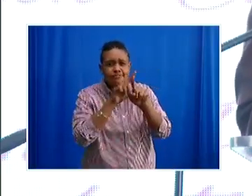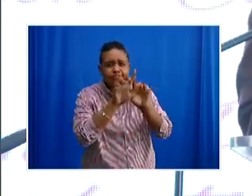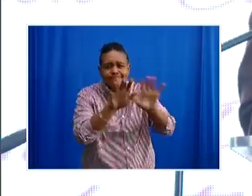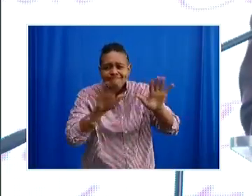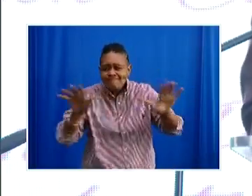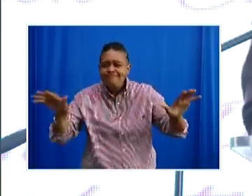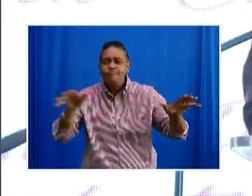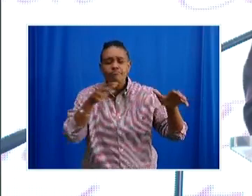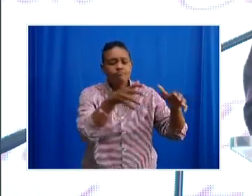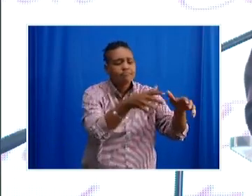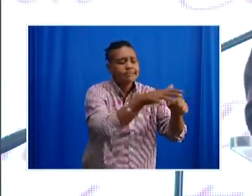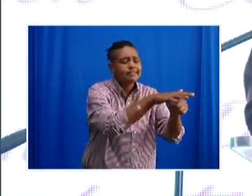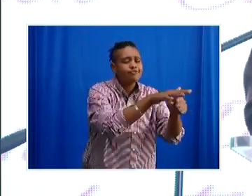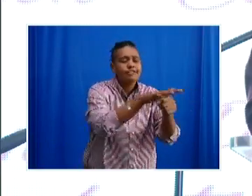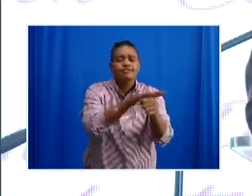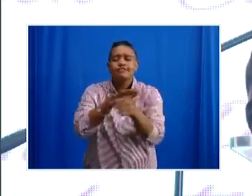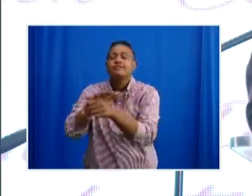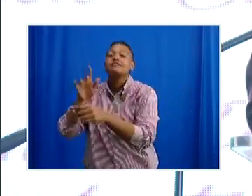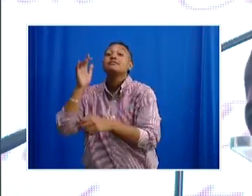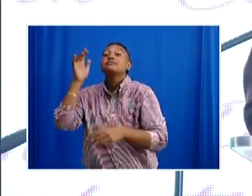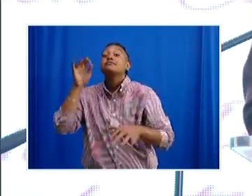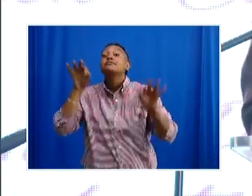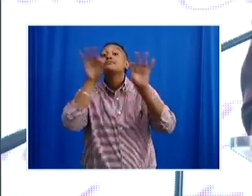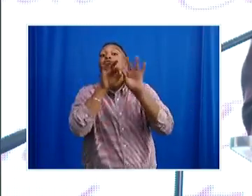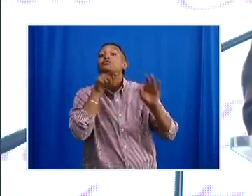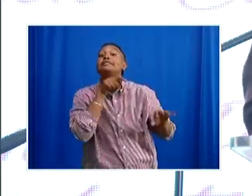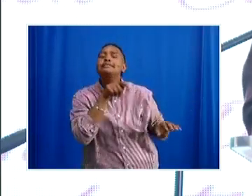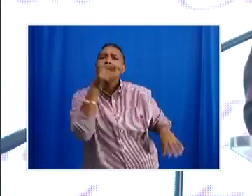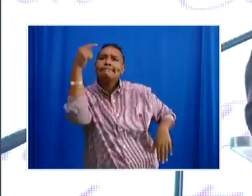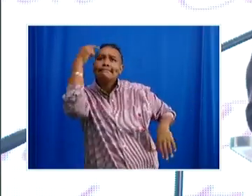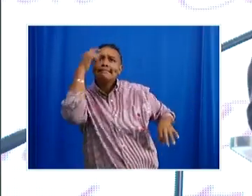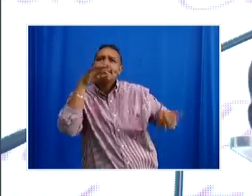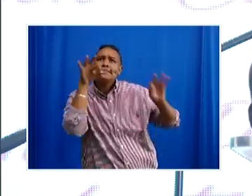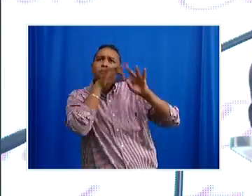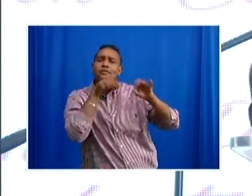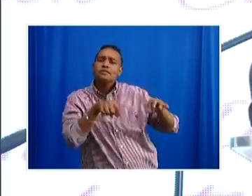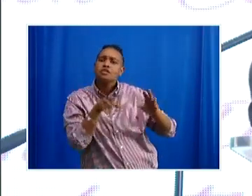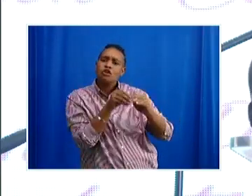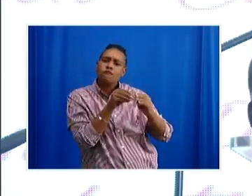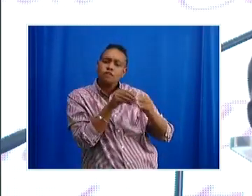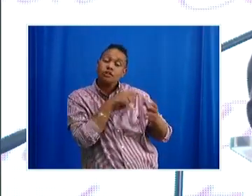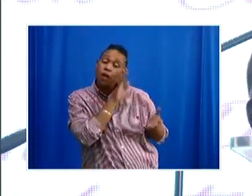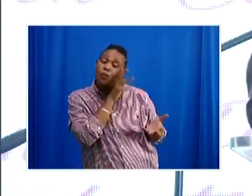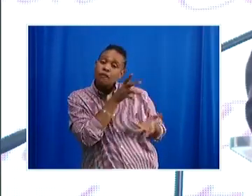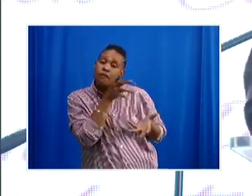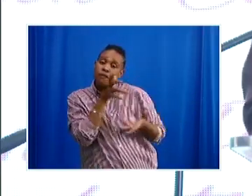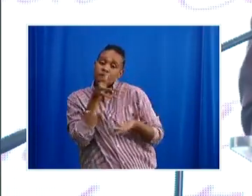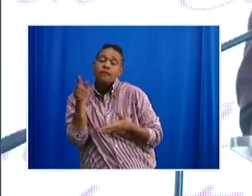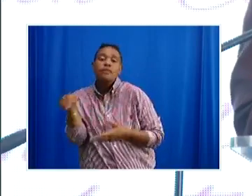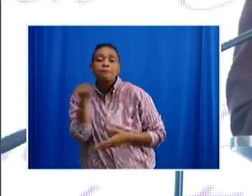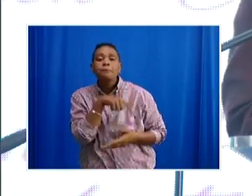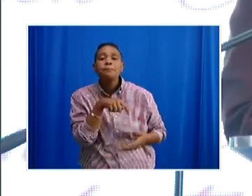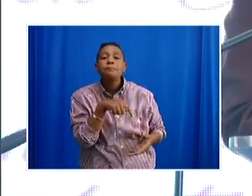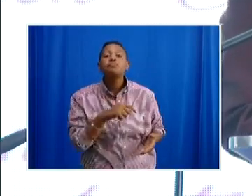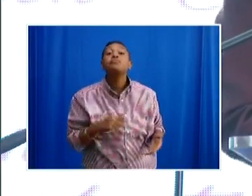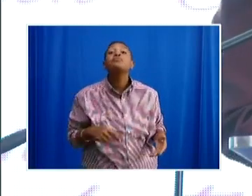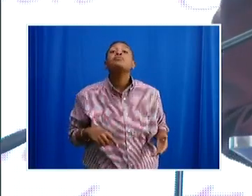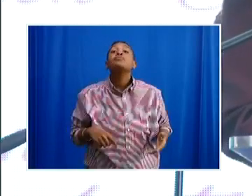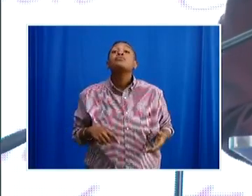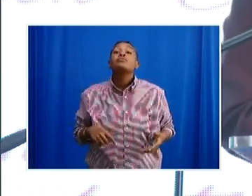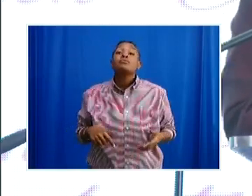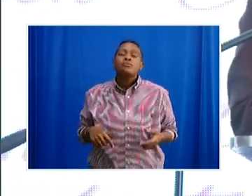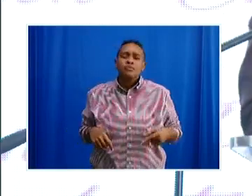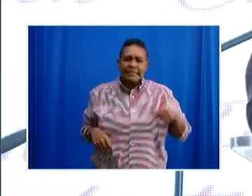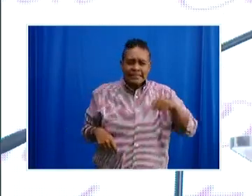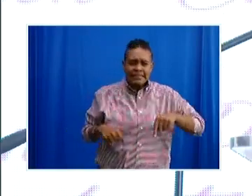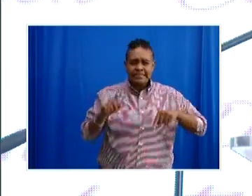municipalities about the importance of this conference, and that this has to be